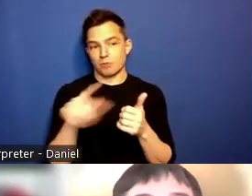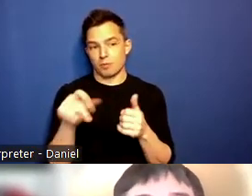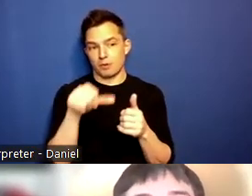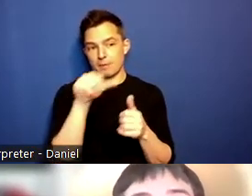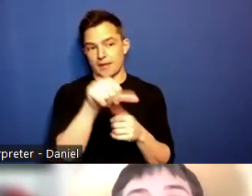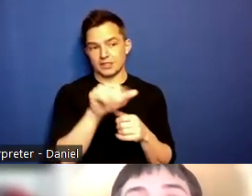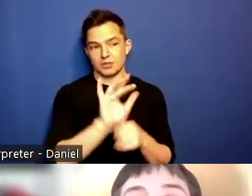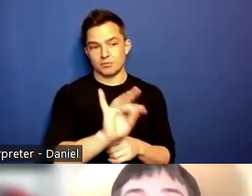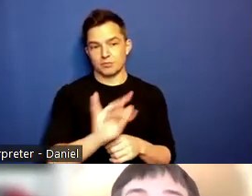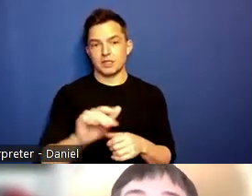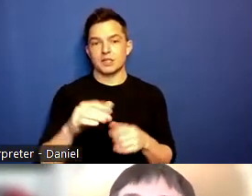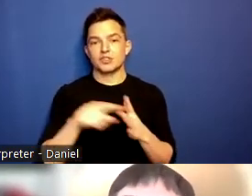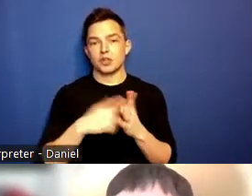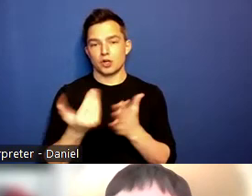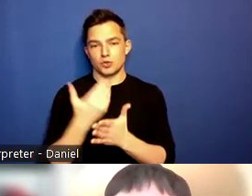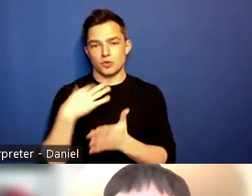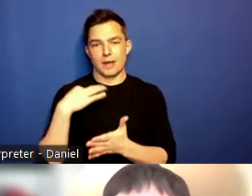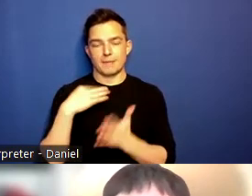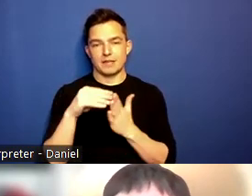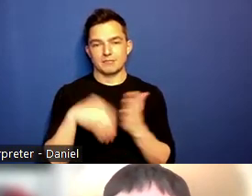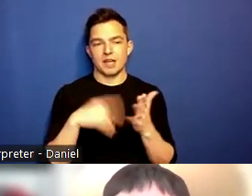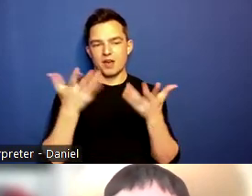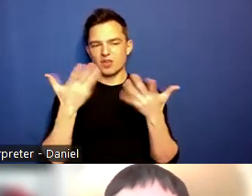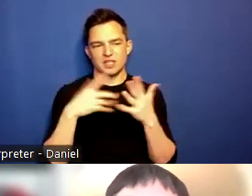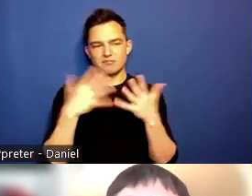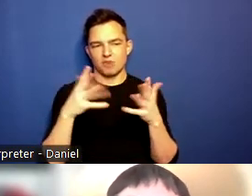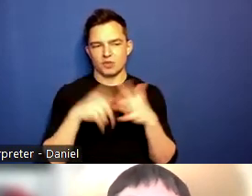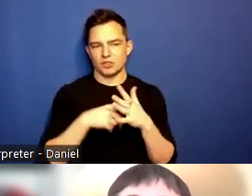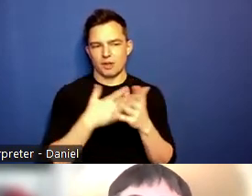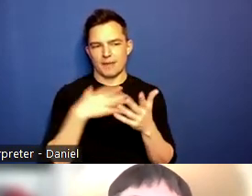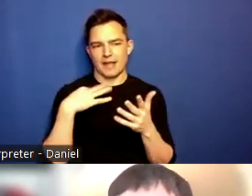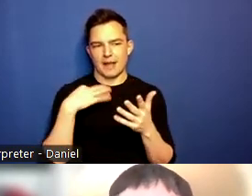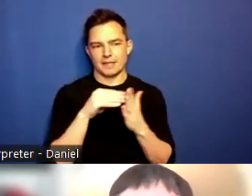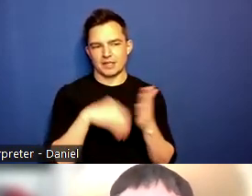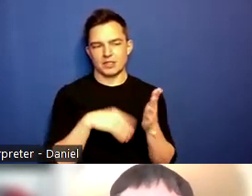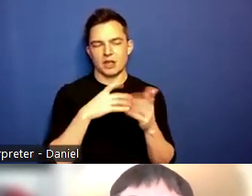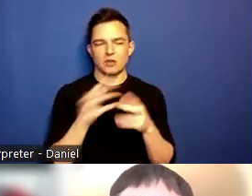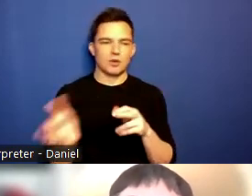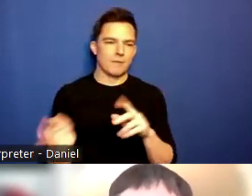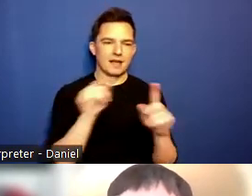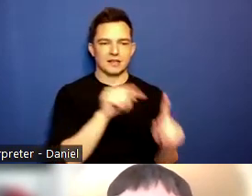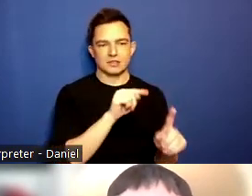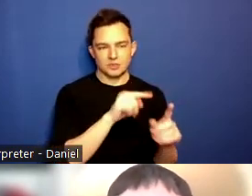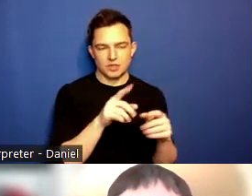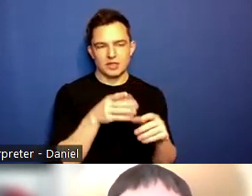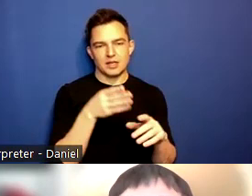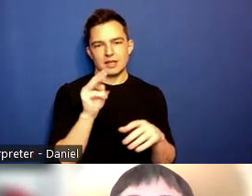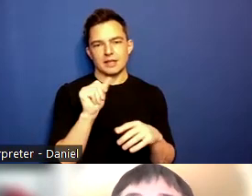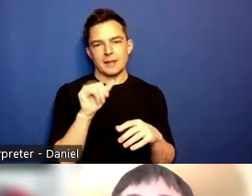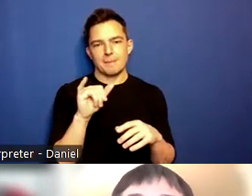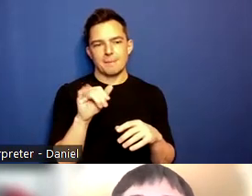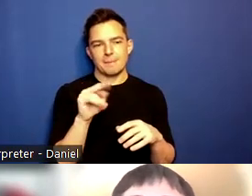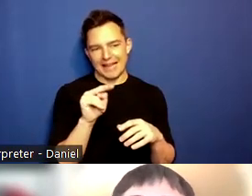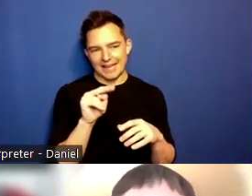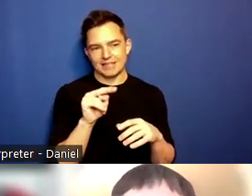application. I've already begun my application, so I'm going to go back to the main portal landing page and